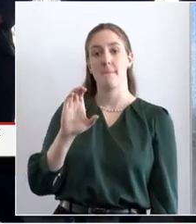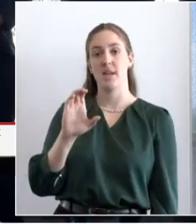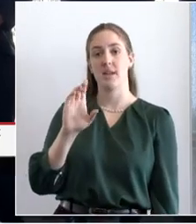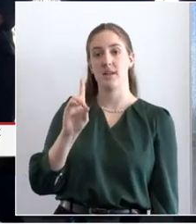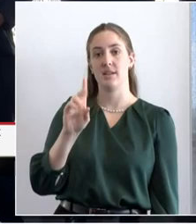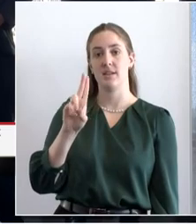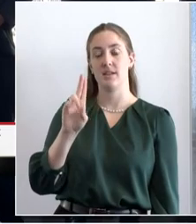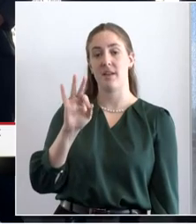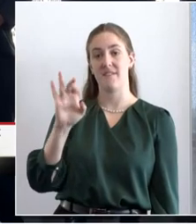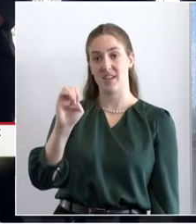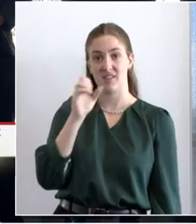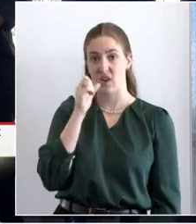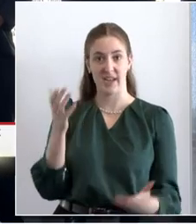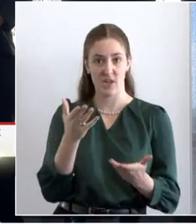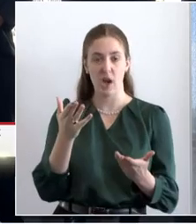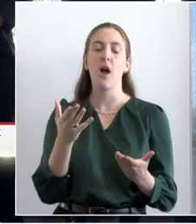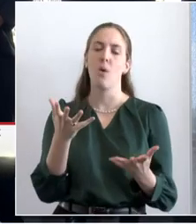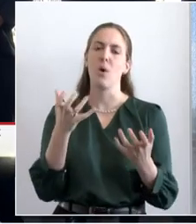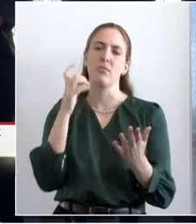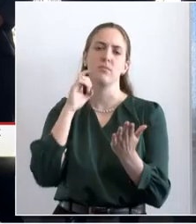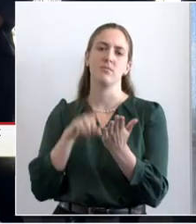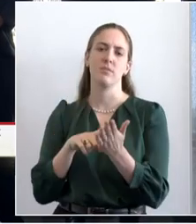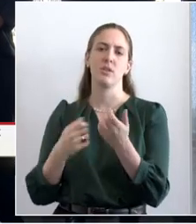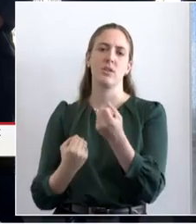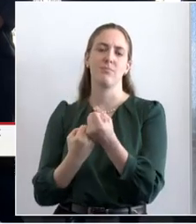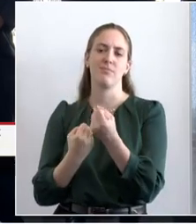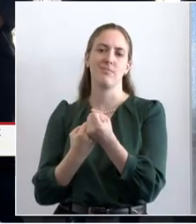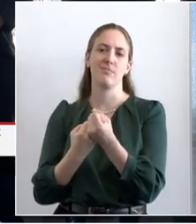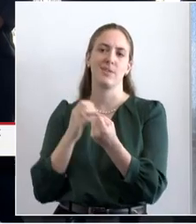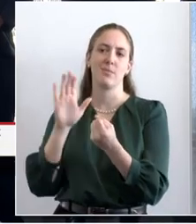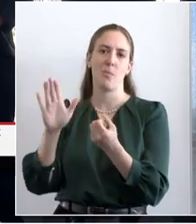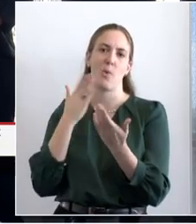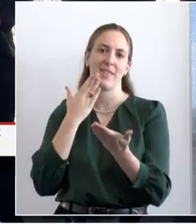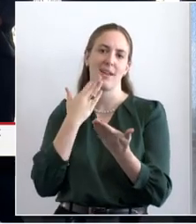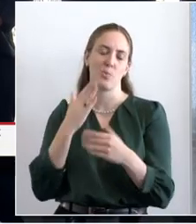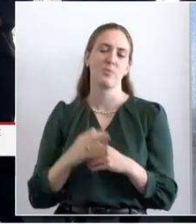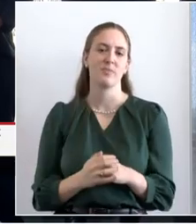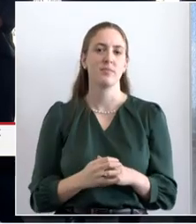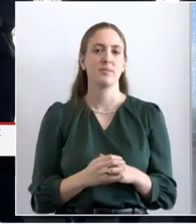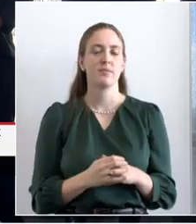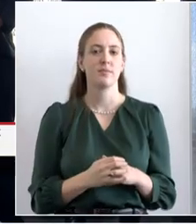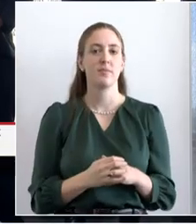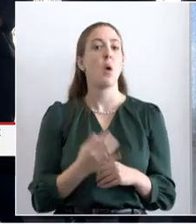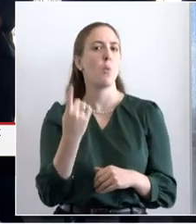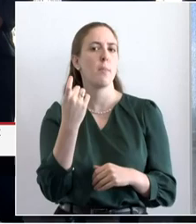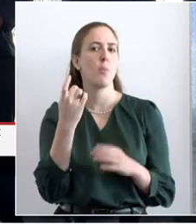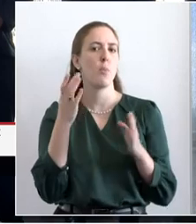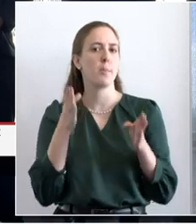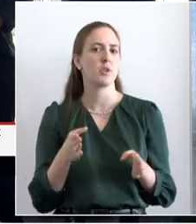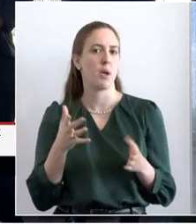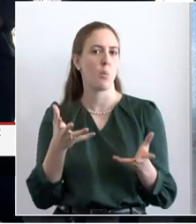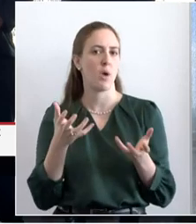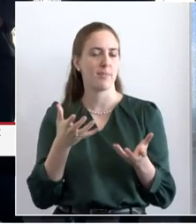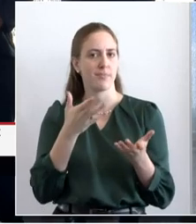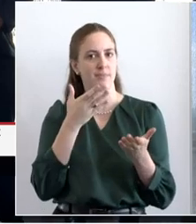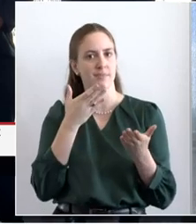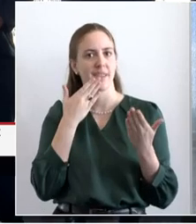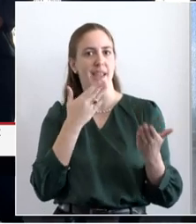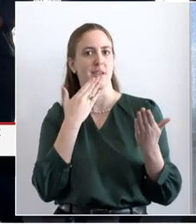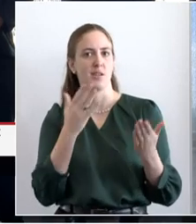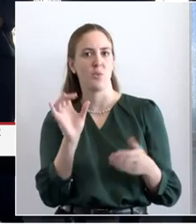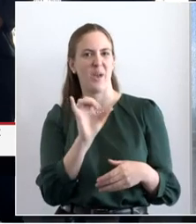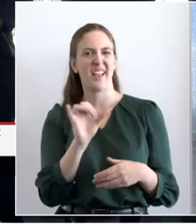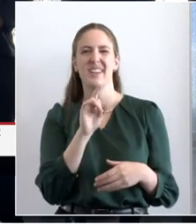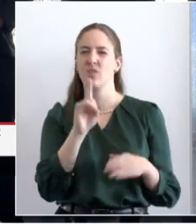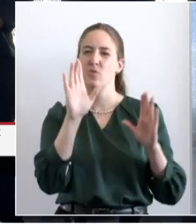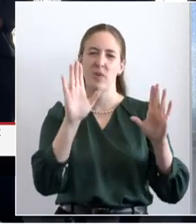well for his support of DC Water as well. One person I want to make sure I thank as well, he's a great employee for us